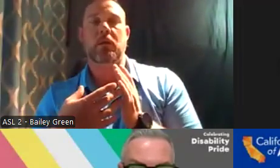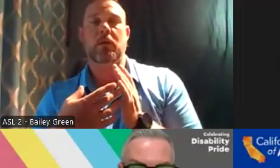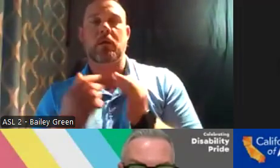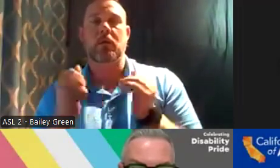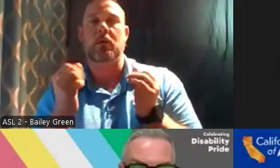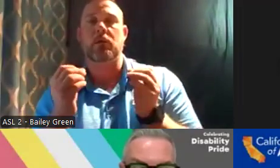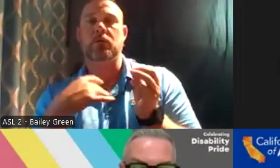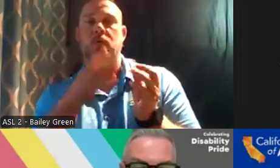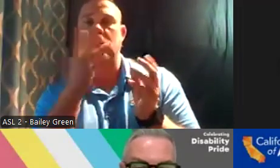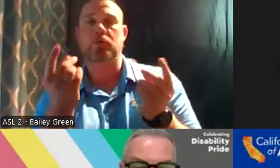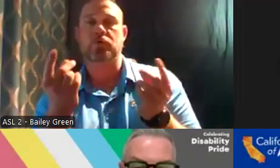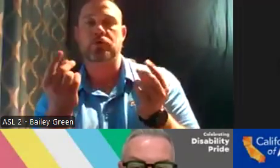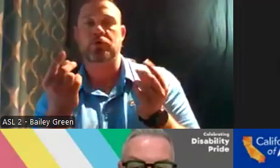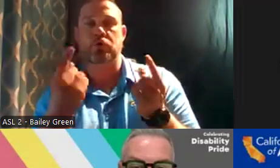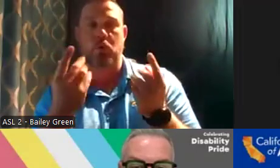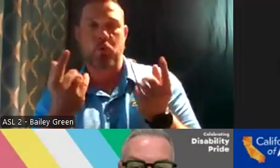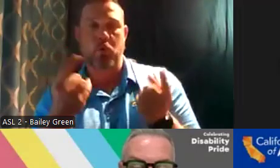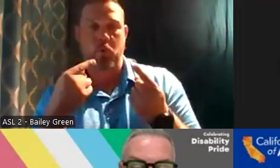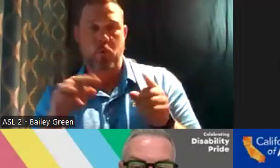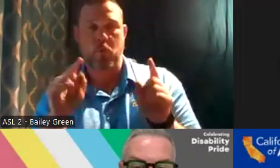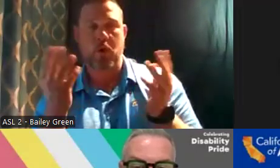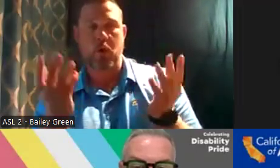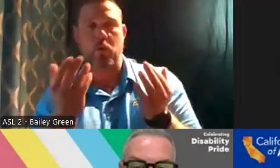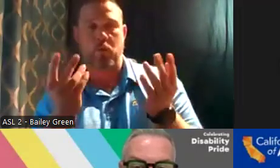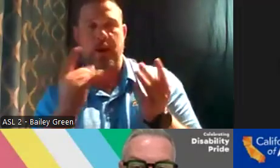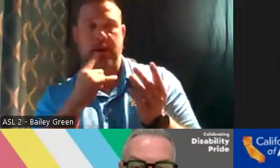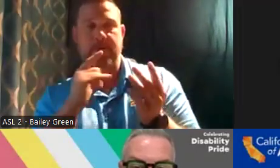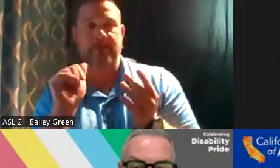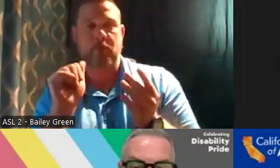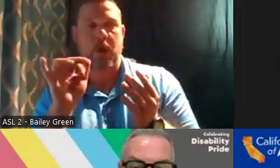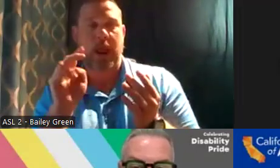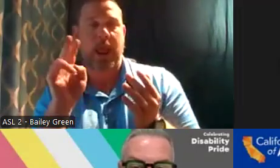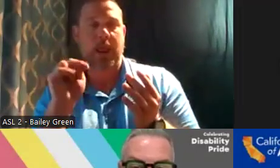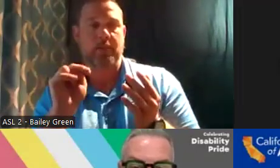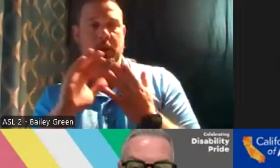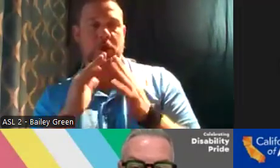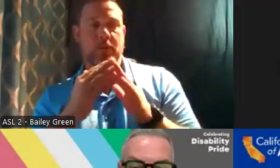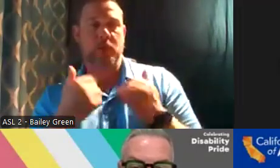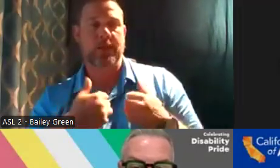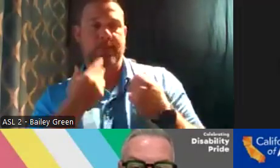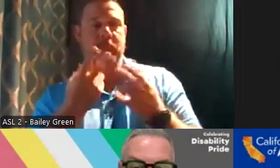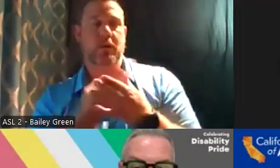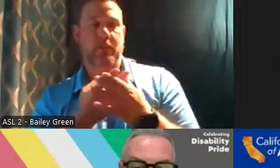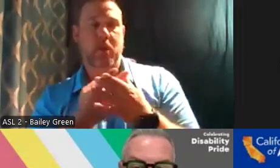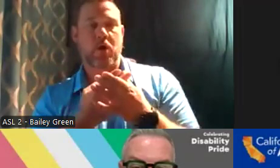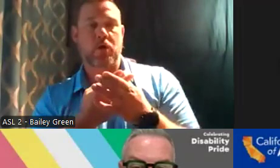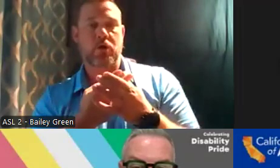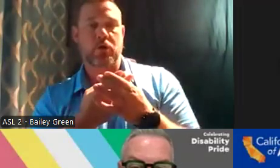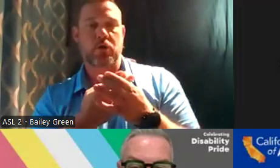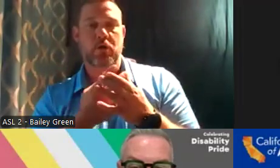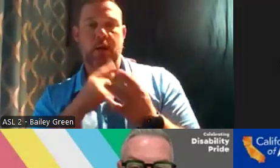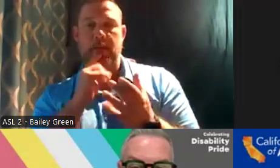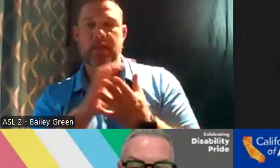So what we will do while we're waiting for our administration for a community living partner, I believe